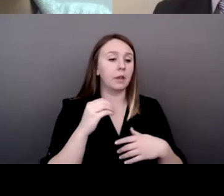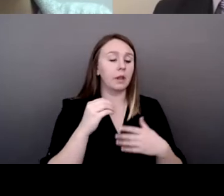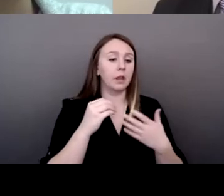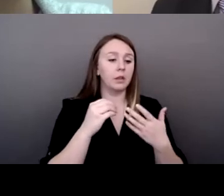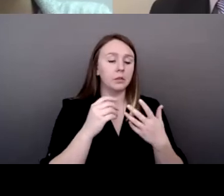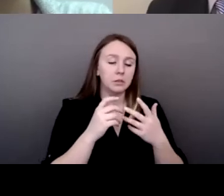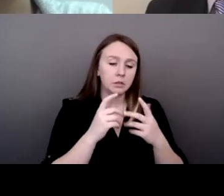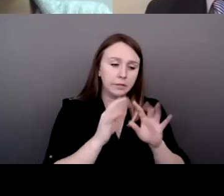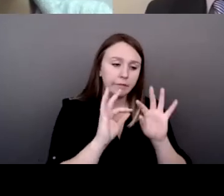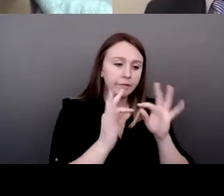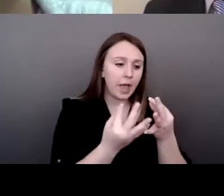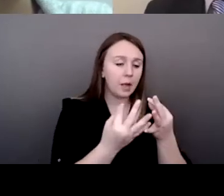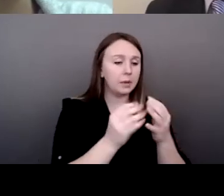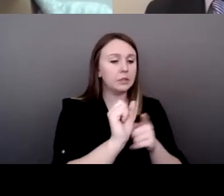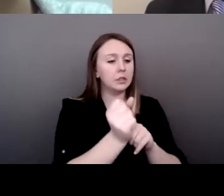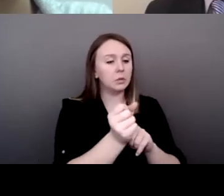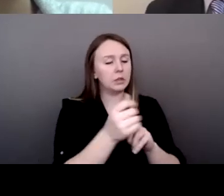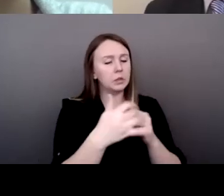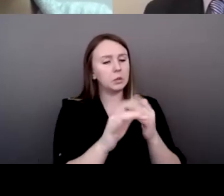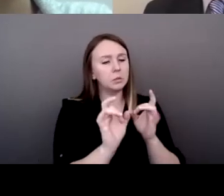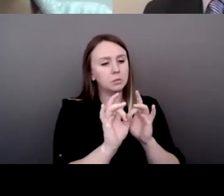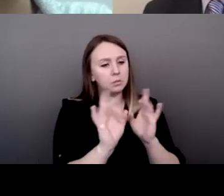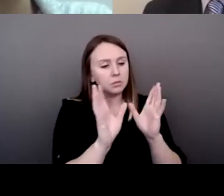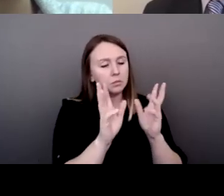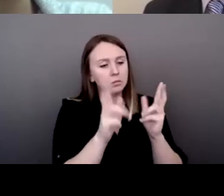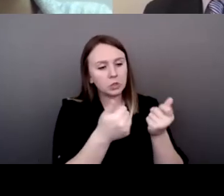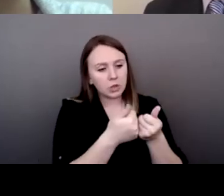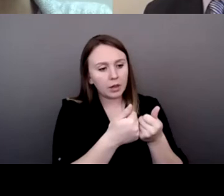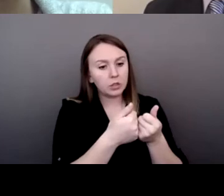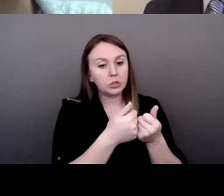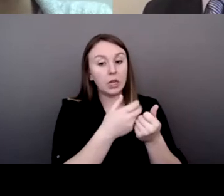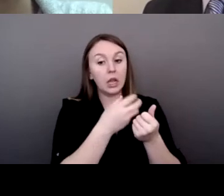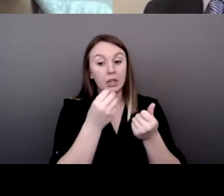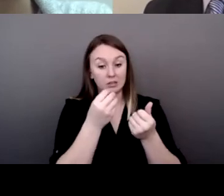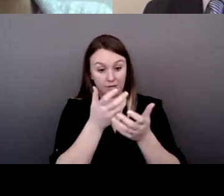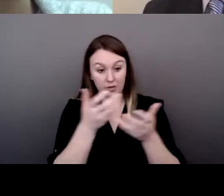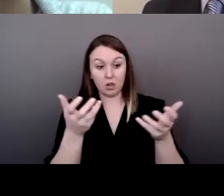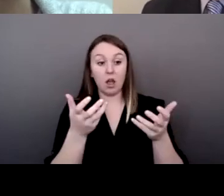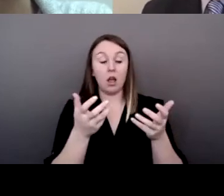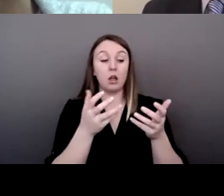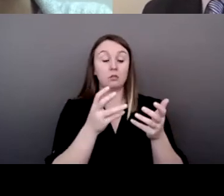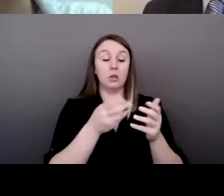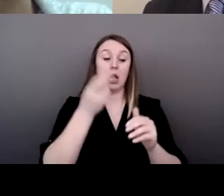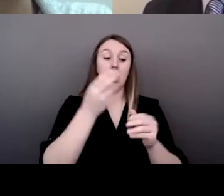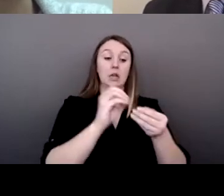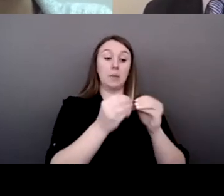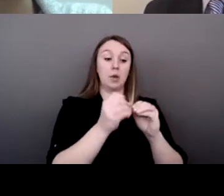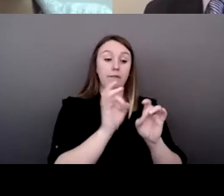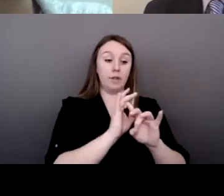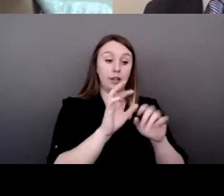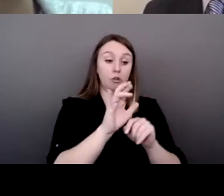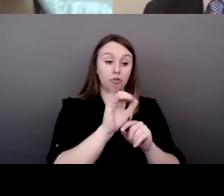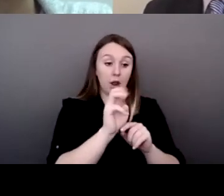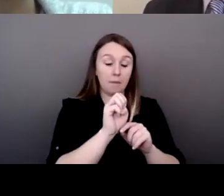challenging family dynamics, and as a result of that, lots of violent crime and lots of victims. And